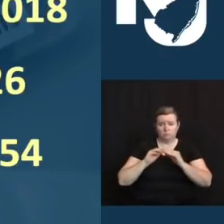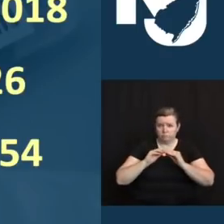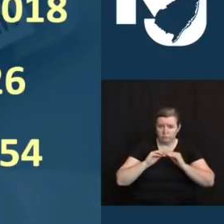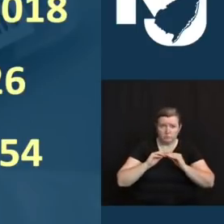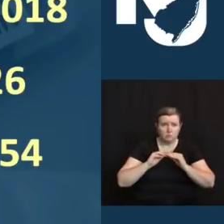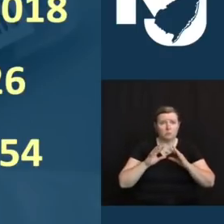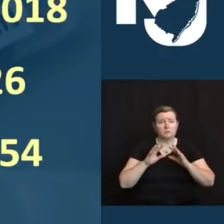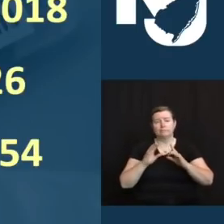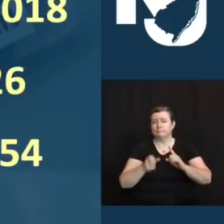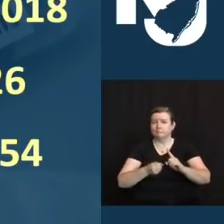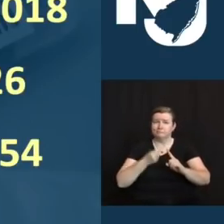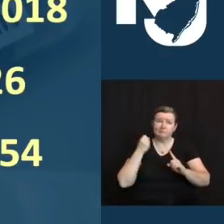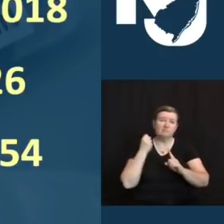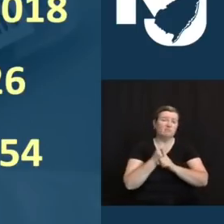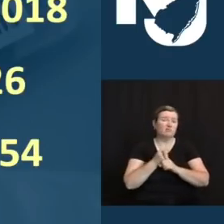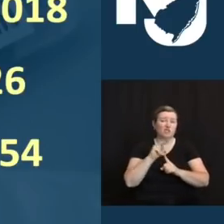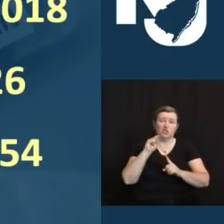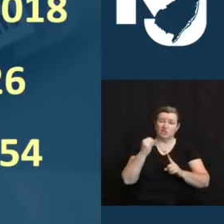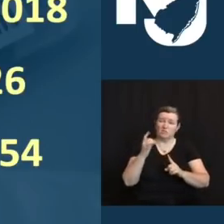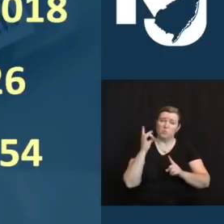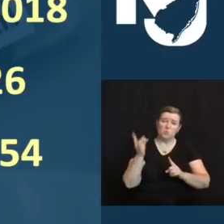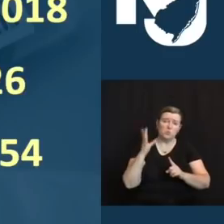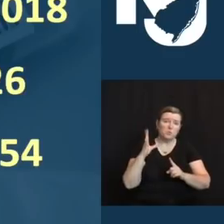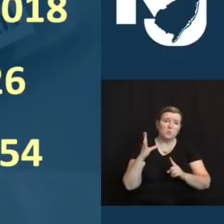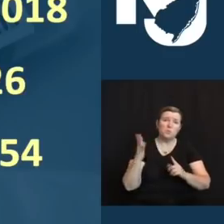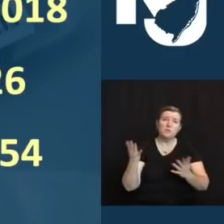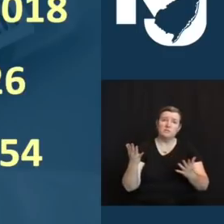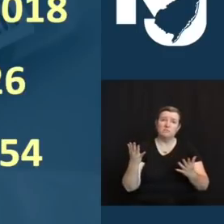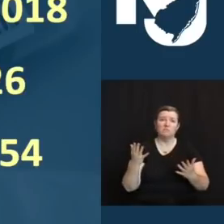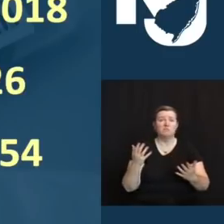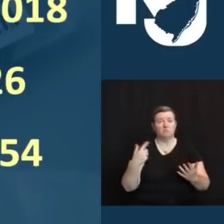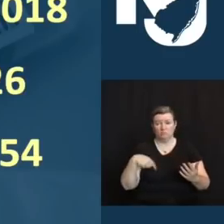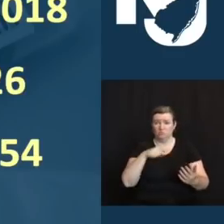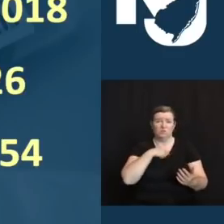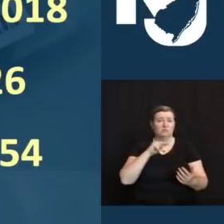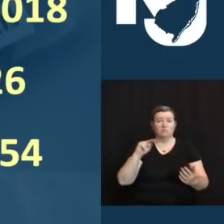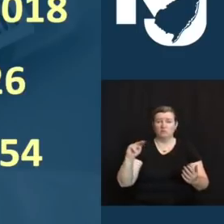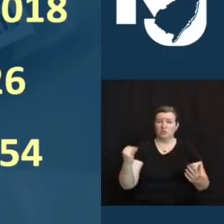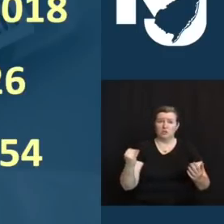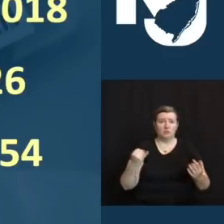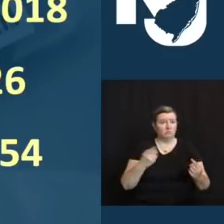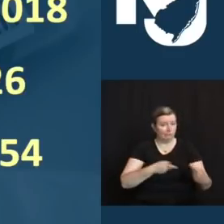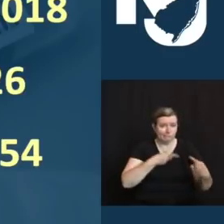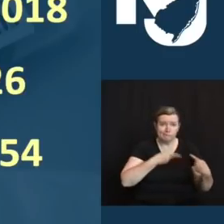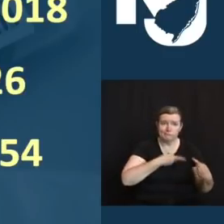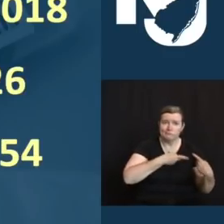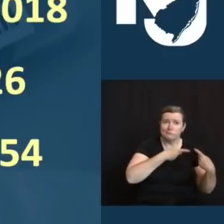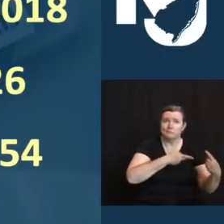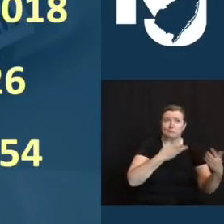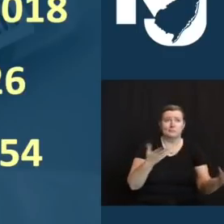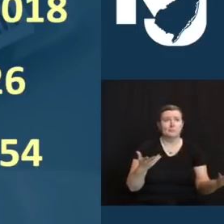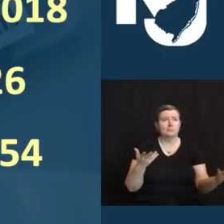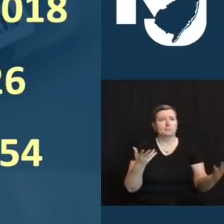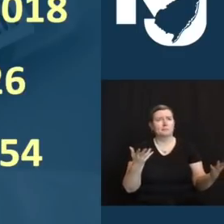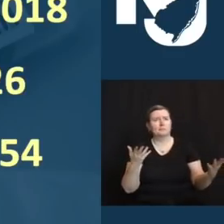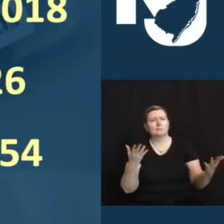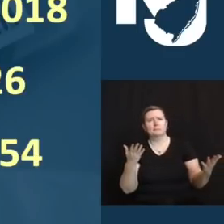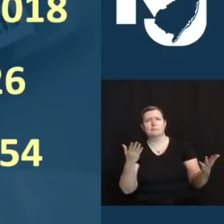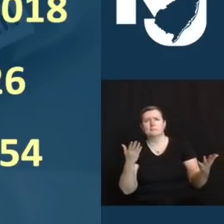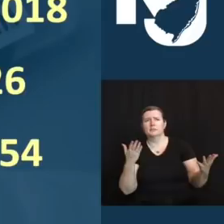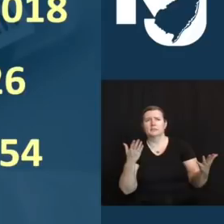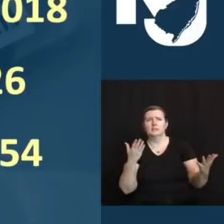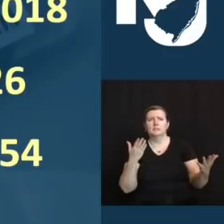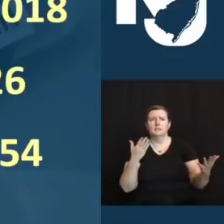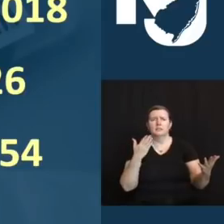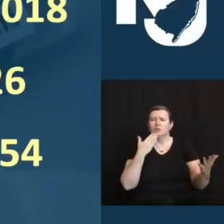We're not the only state which has been grappling with how best to draw a complete picture of COVID-19's impact. And in one day, we